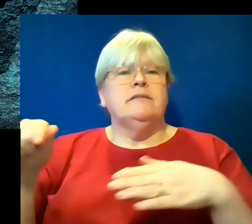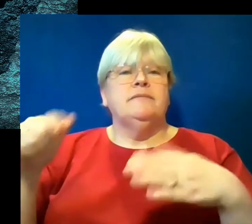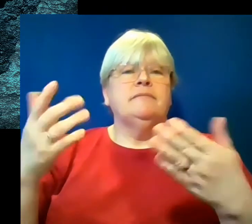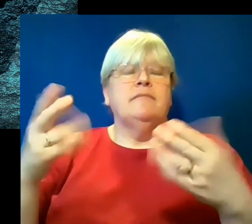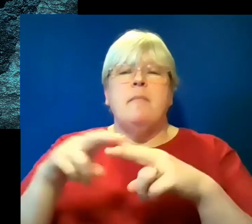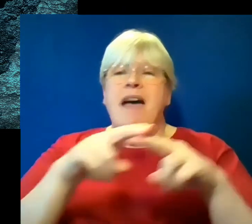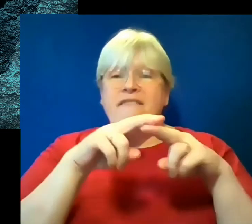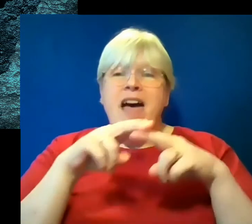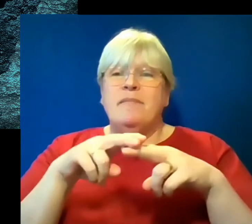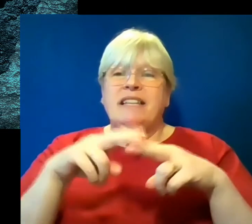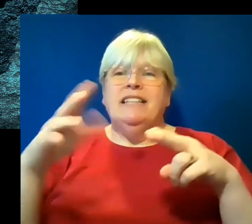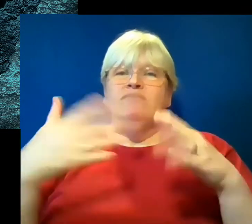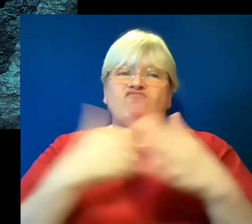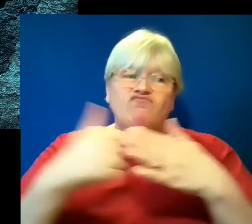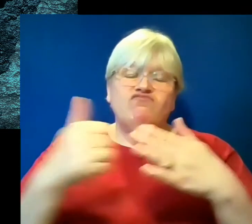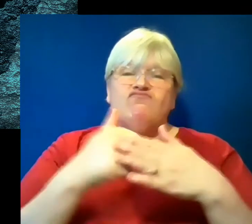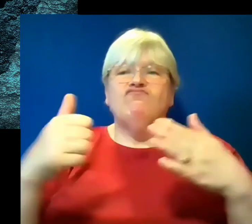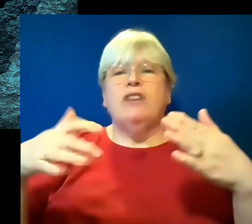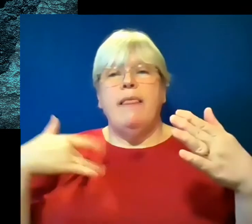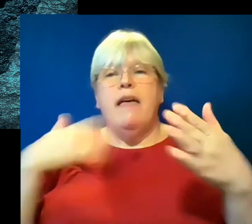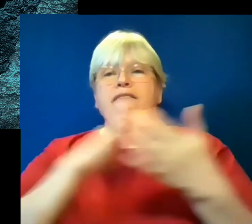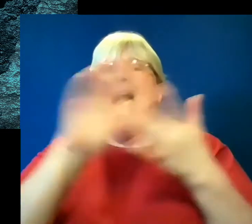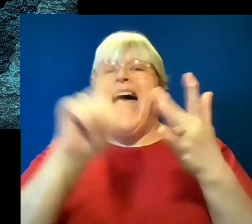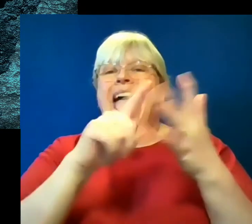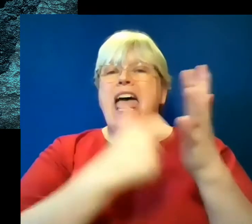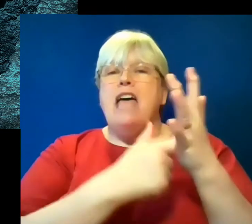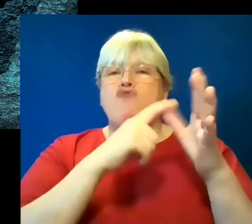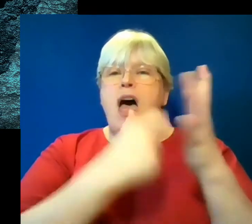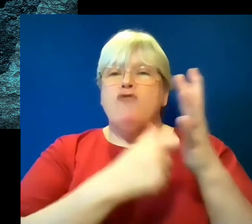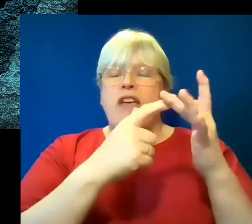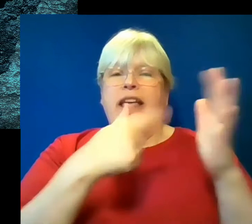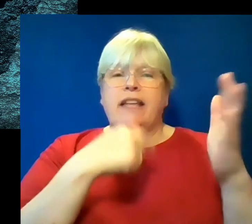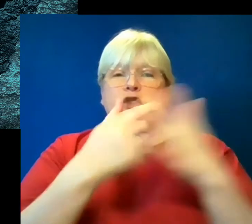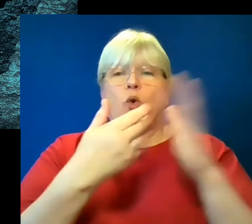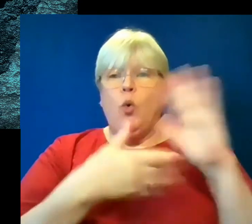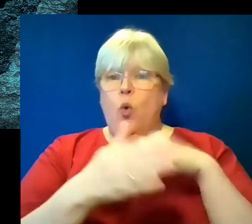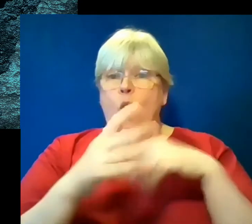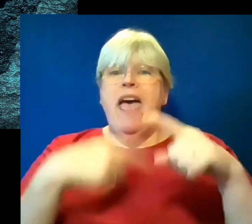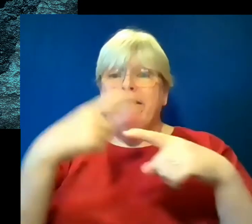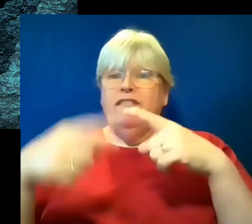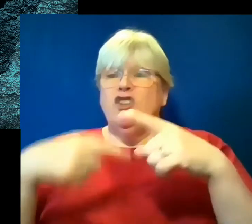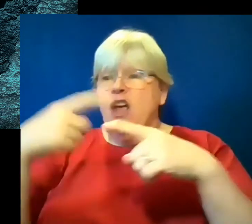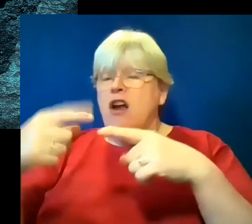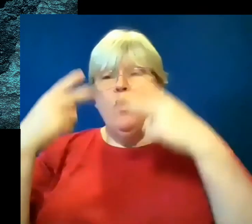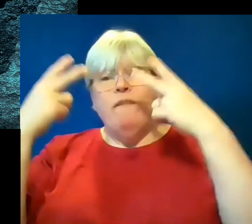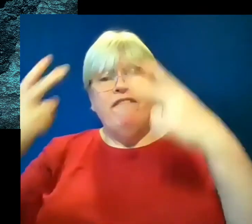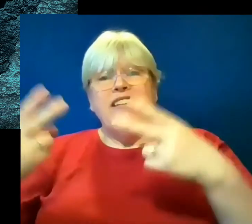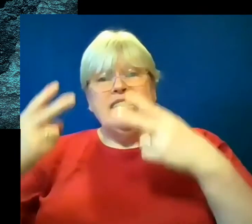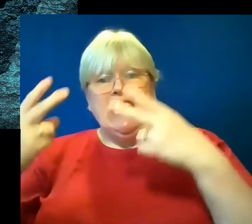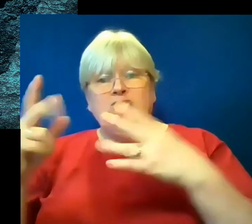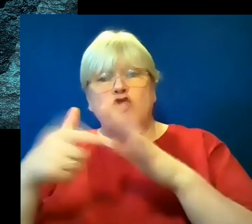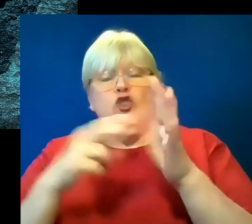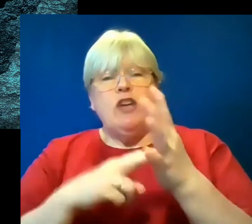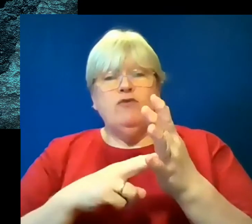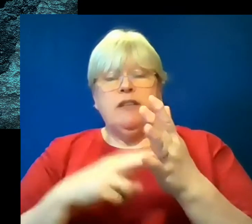of Zimbabwe. And so I used to go back every year to visit them in January. And while I was there, I would learn to fly this tiny